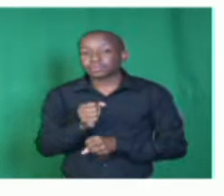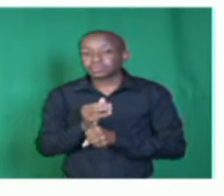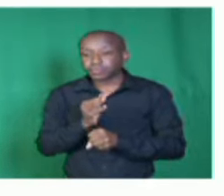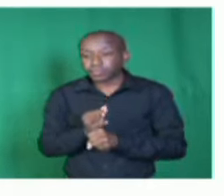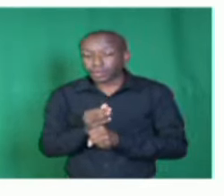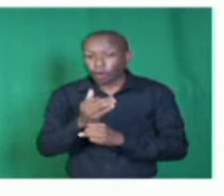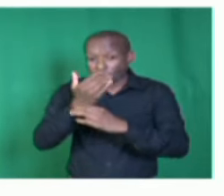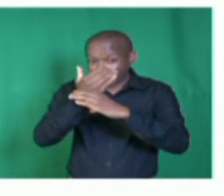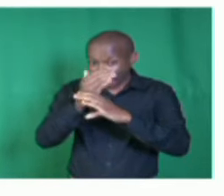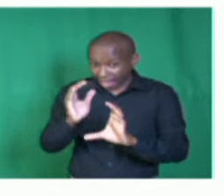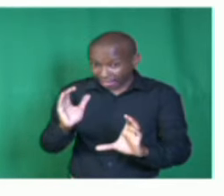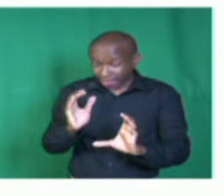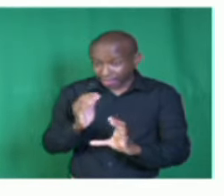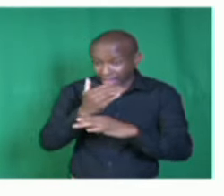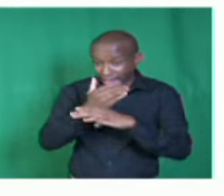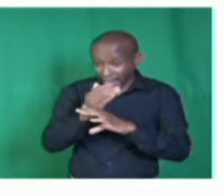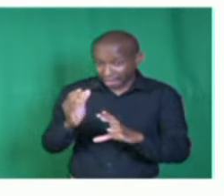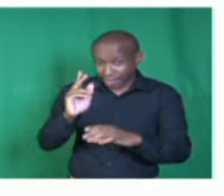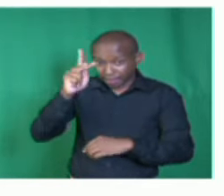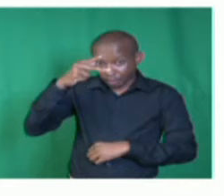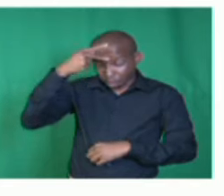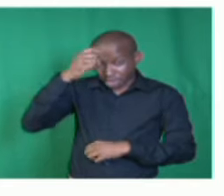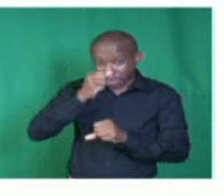of a country